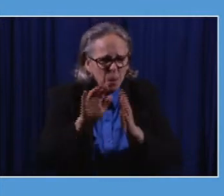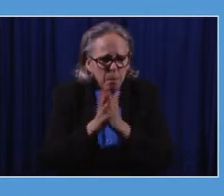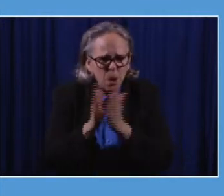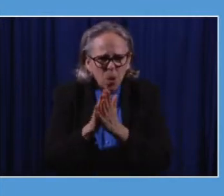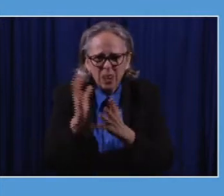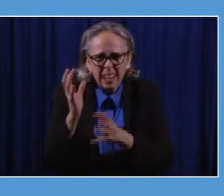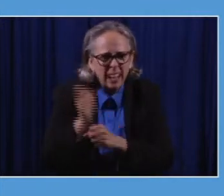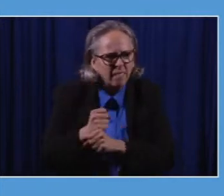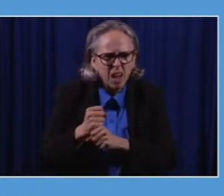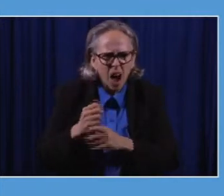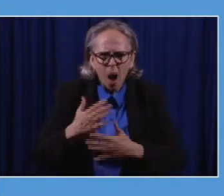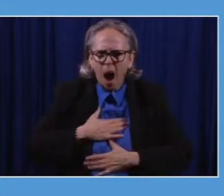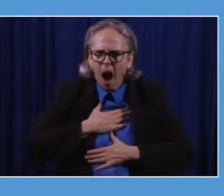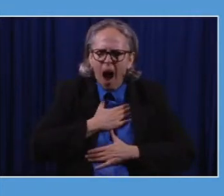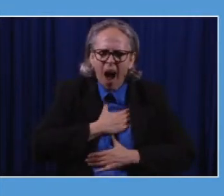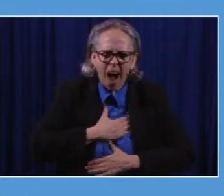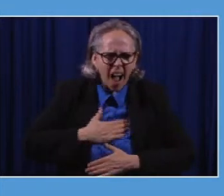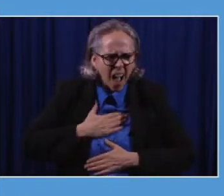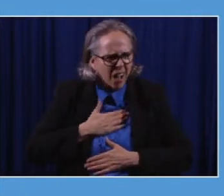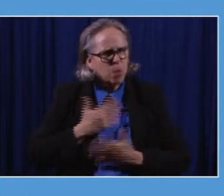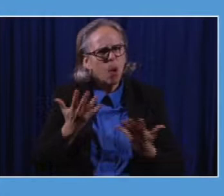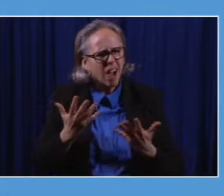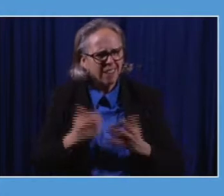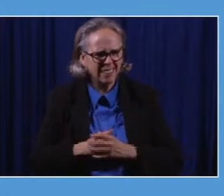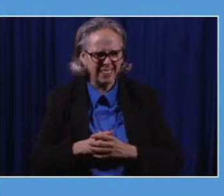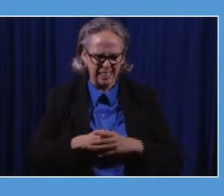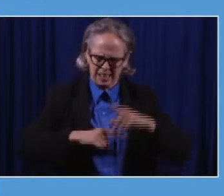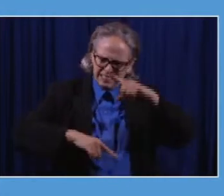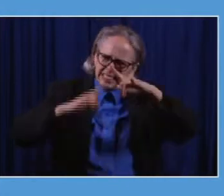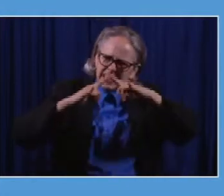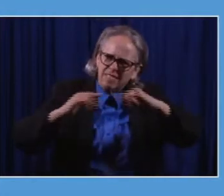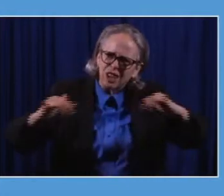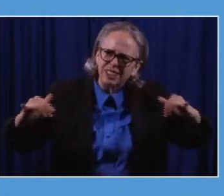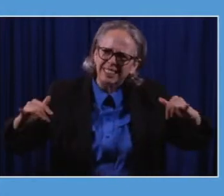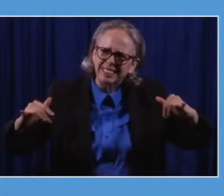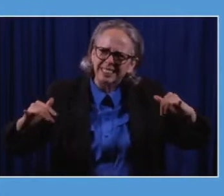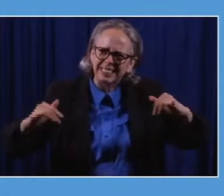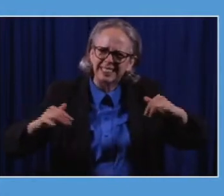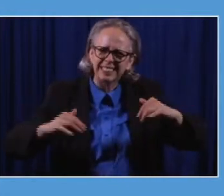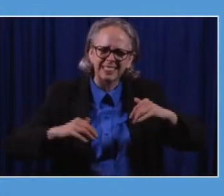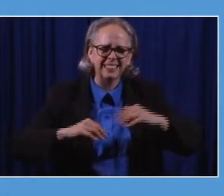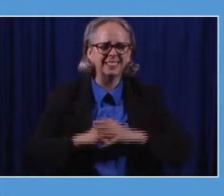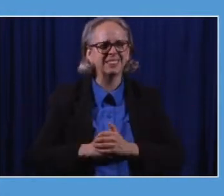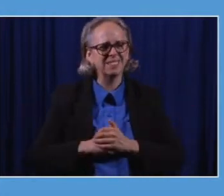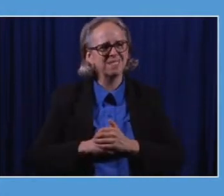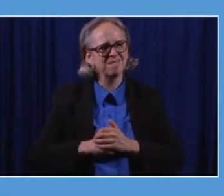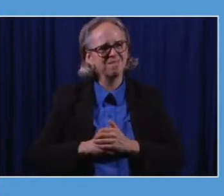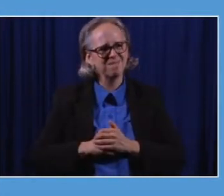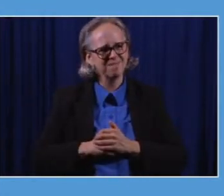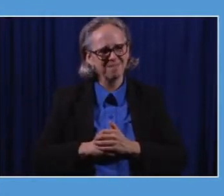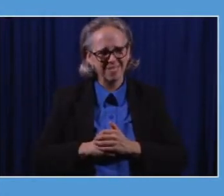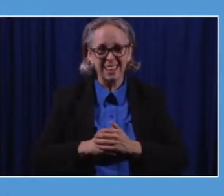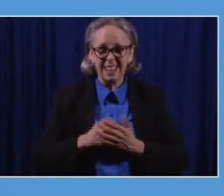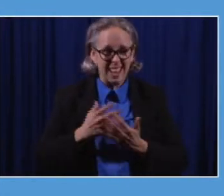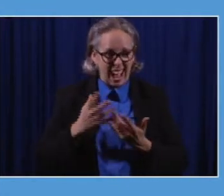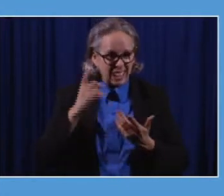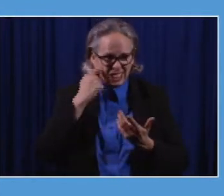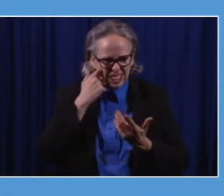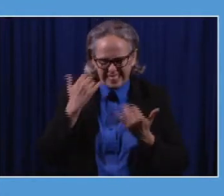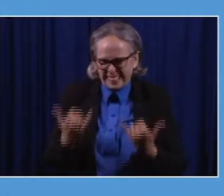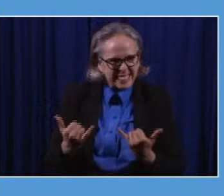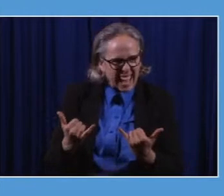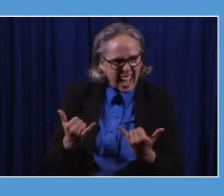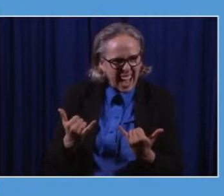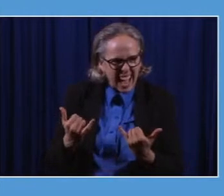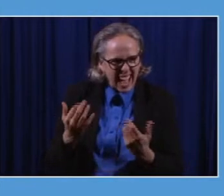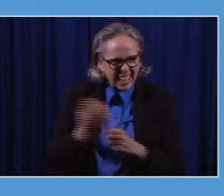is really just the diversity that you see. And very coincidentally, just today we